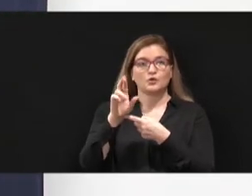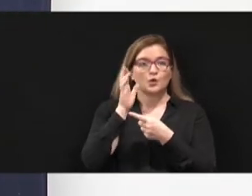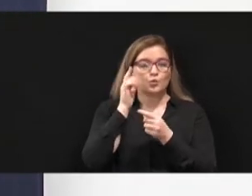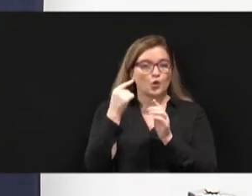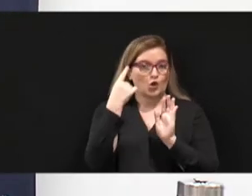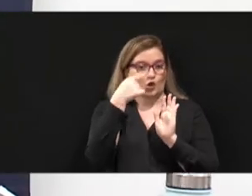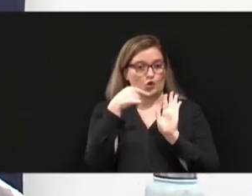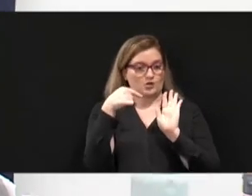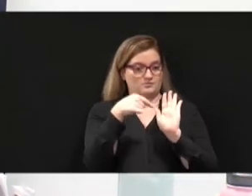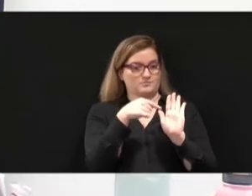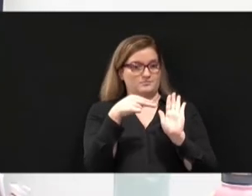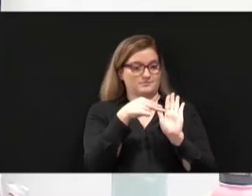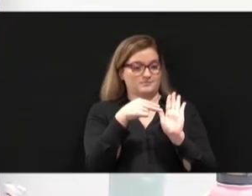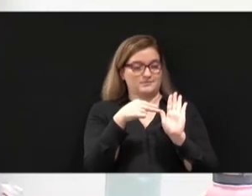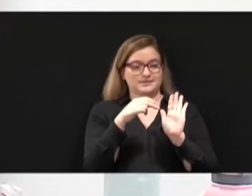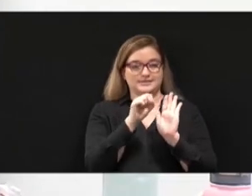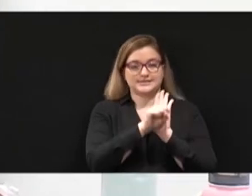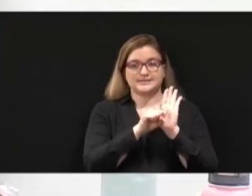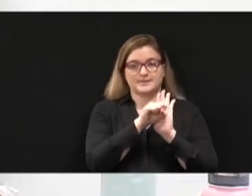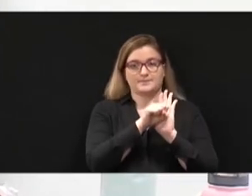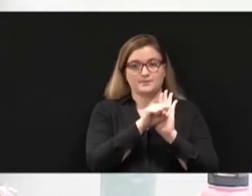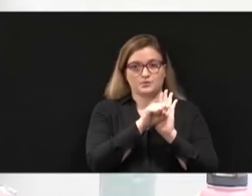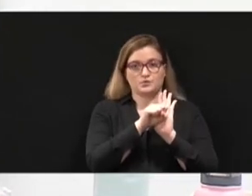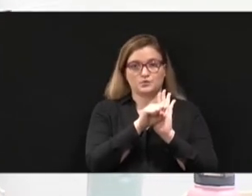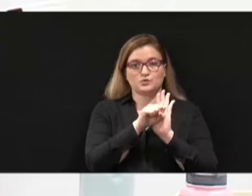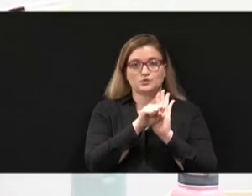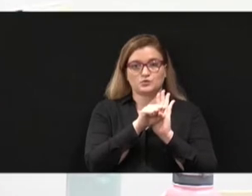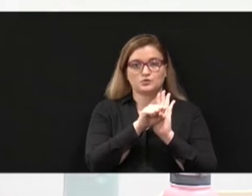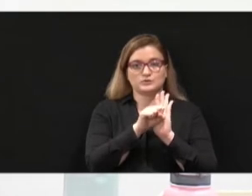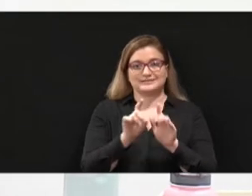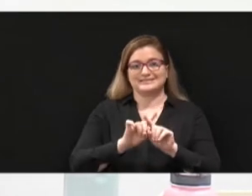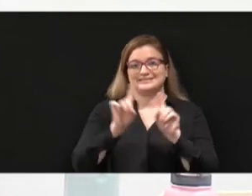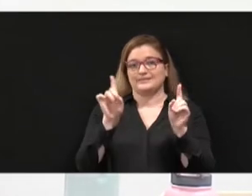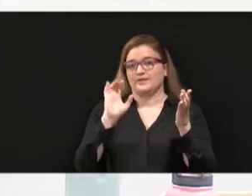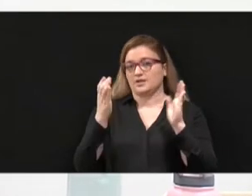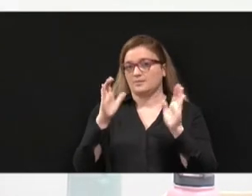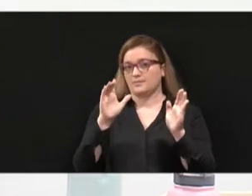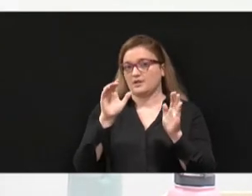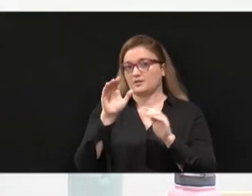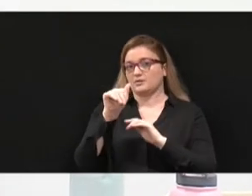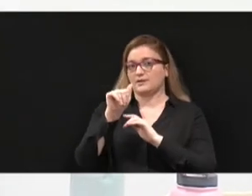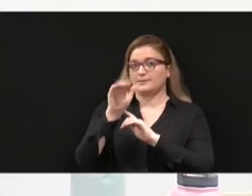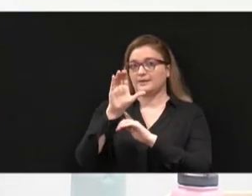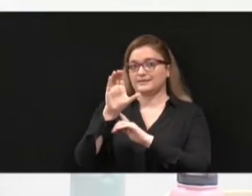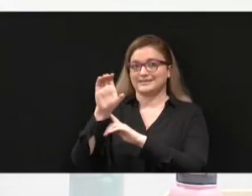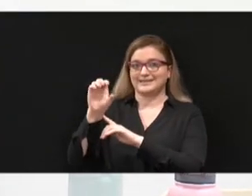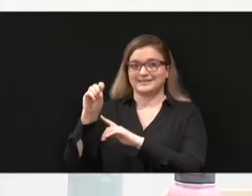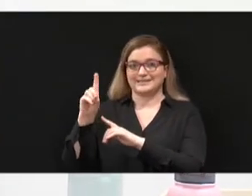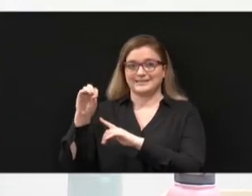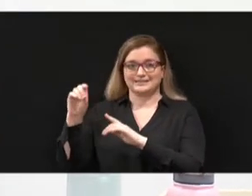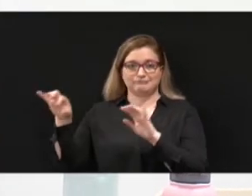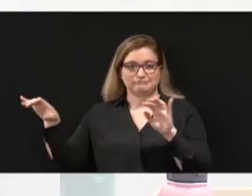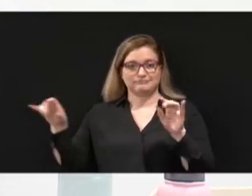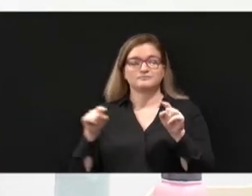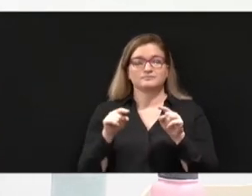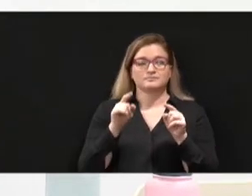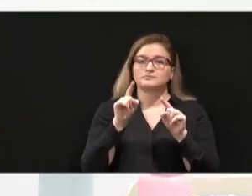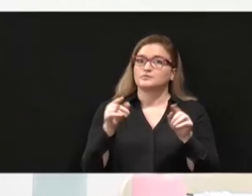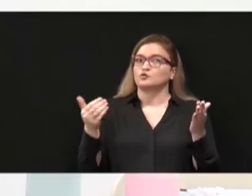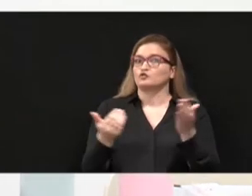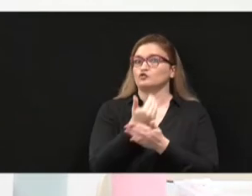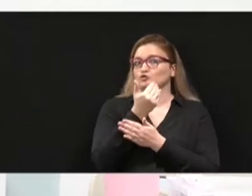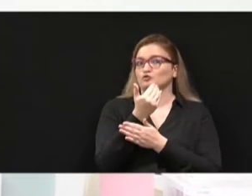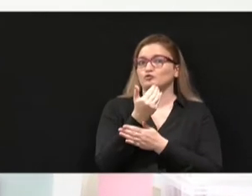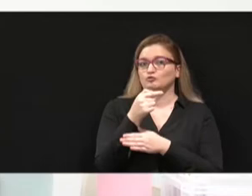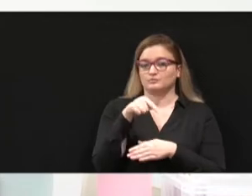The symbols that are used in this story are different than our alphabet. This is a new alphabet that you're learning here. So if you look